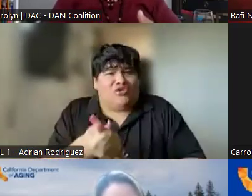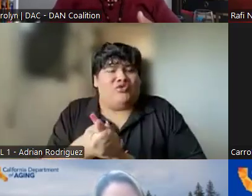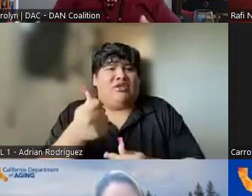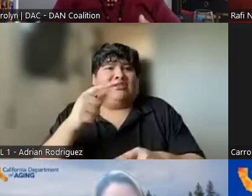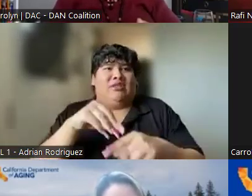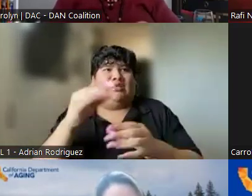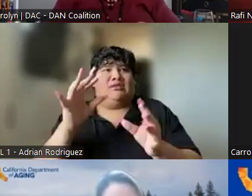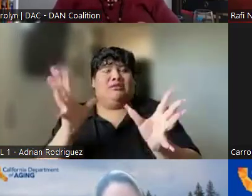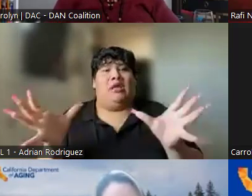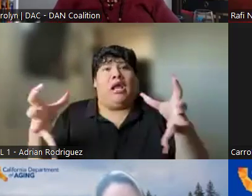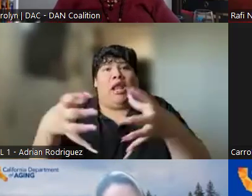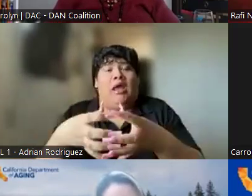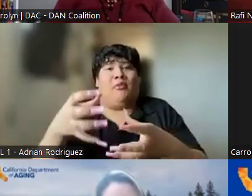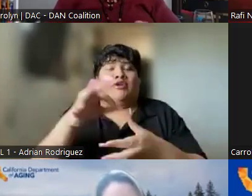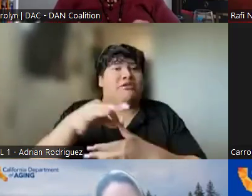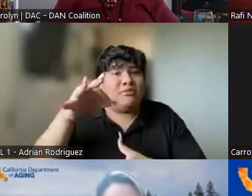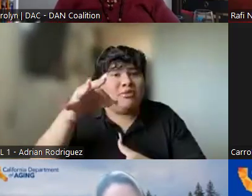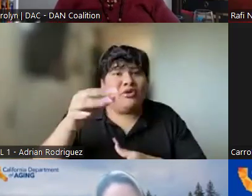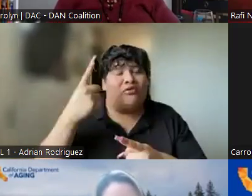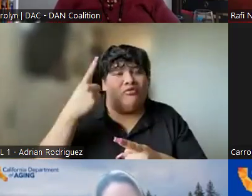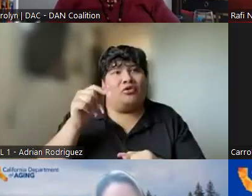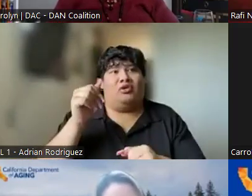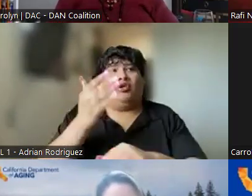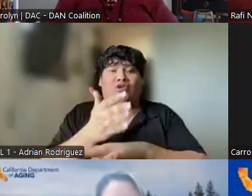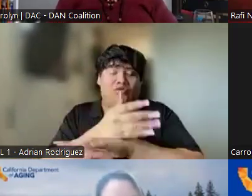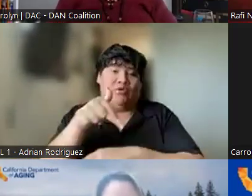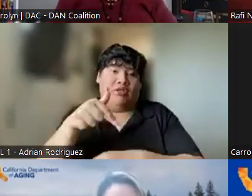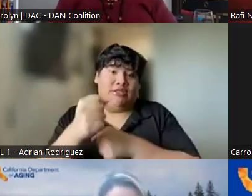collaborative spirit that is critical to the continuance here.